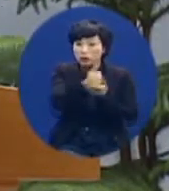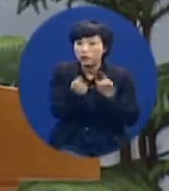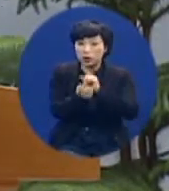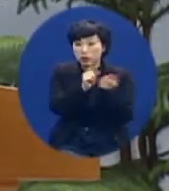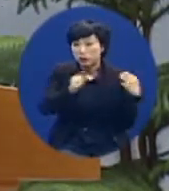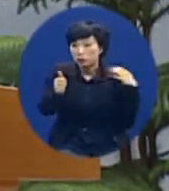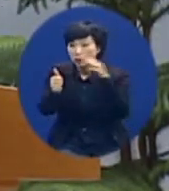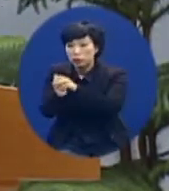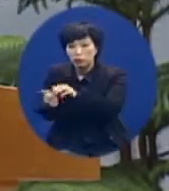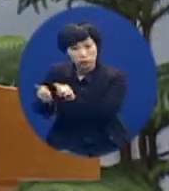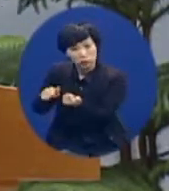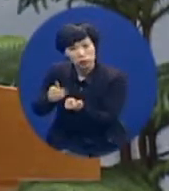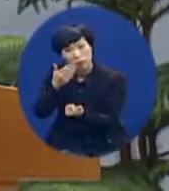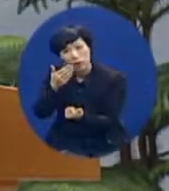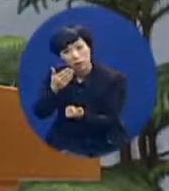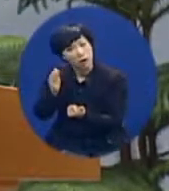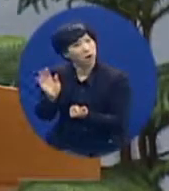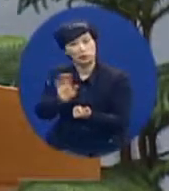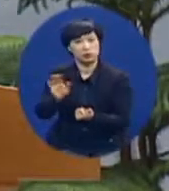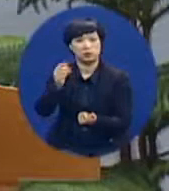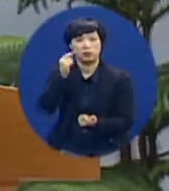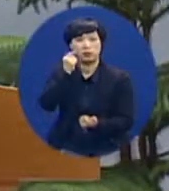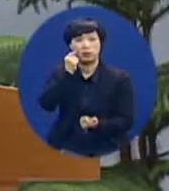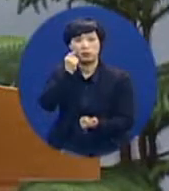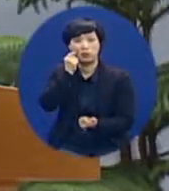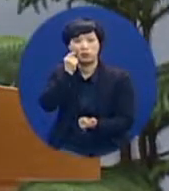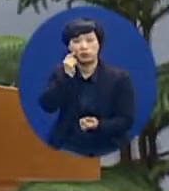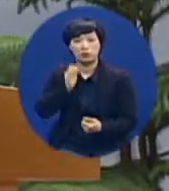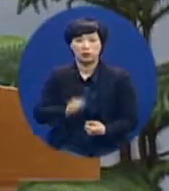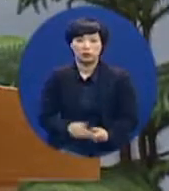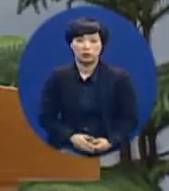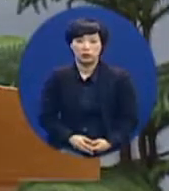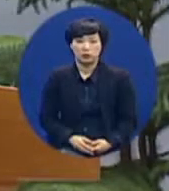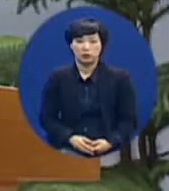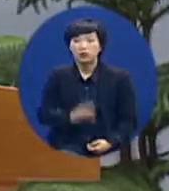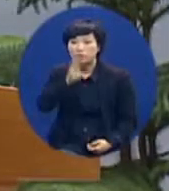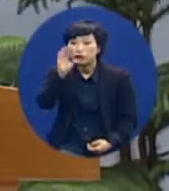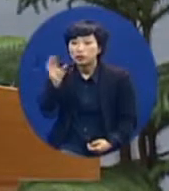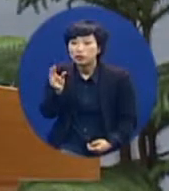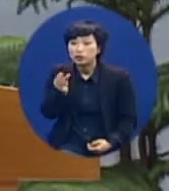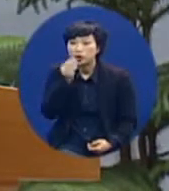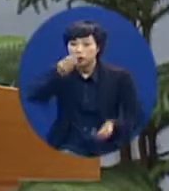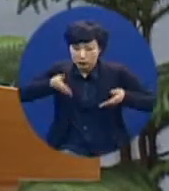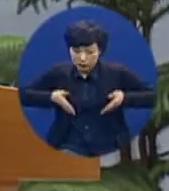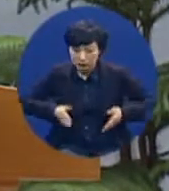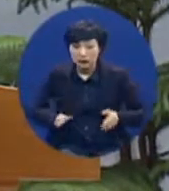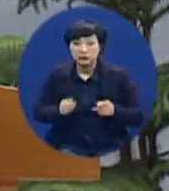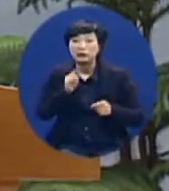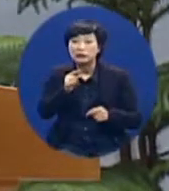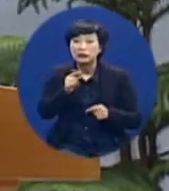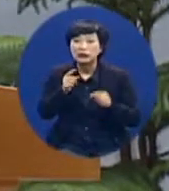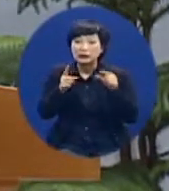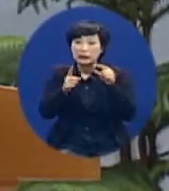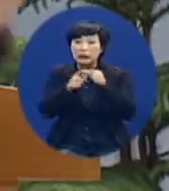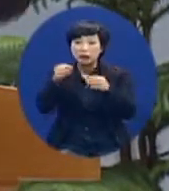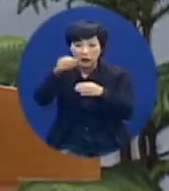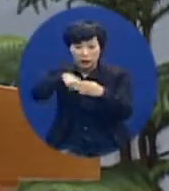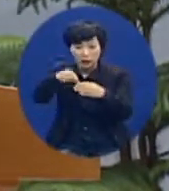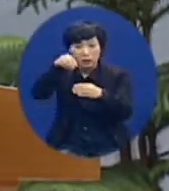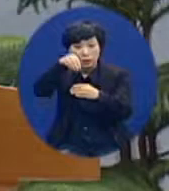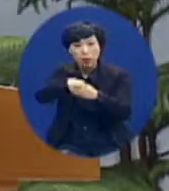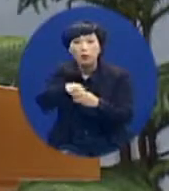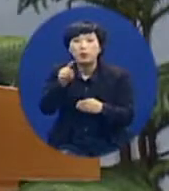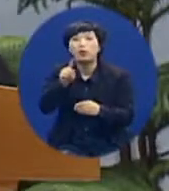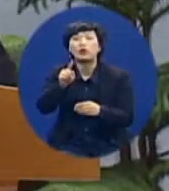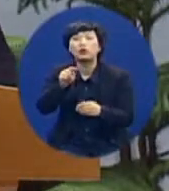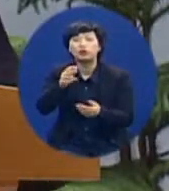and die instead of us to save us? So we can understand that he is our savior